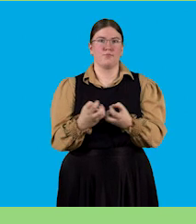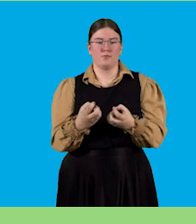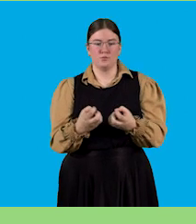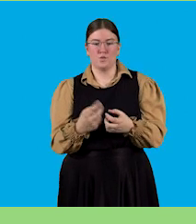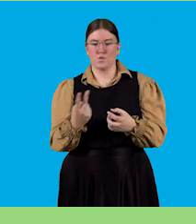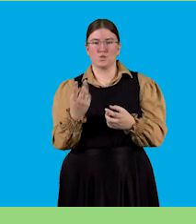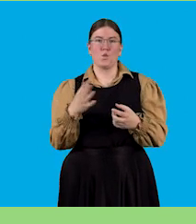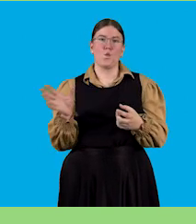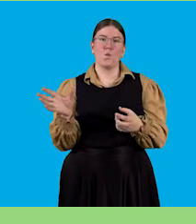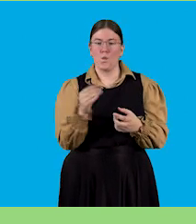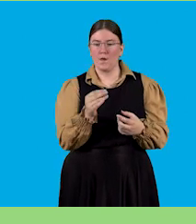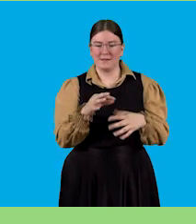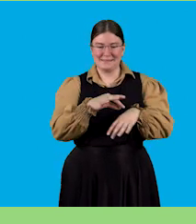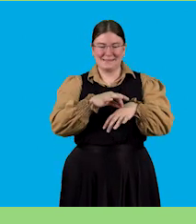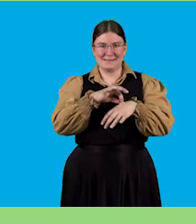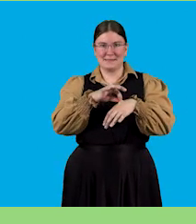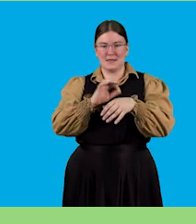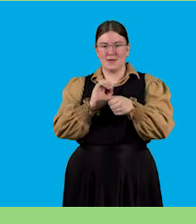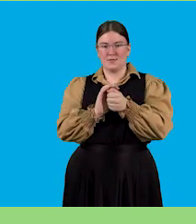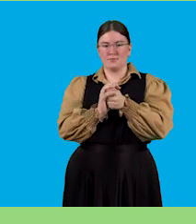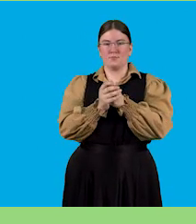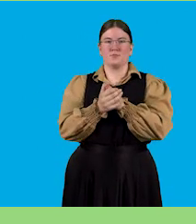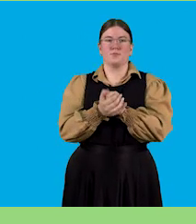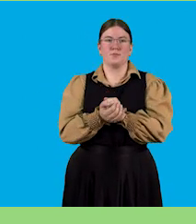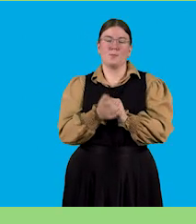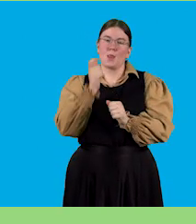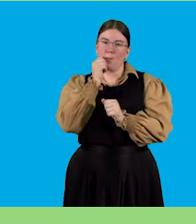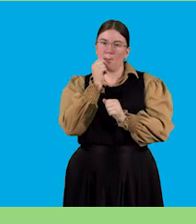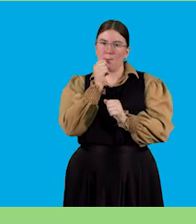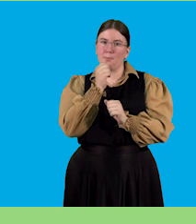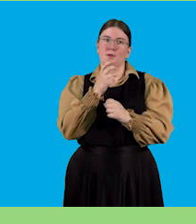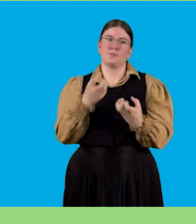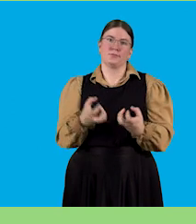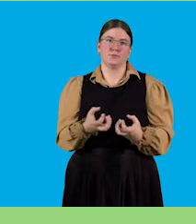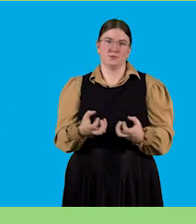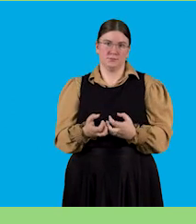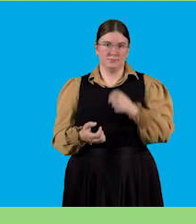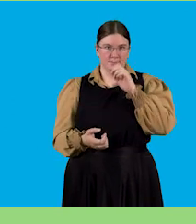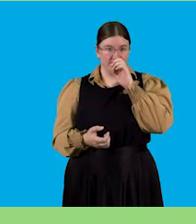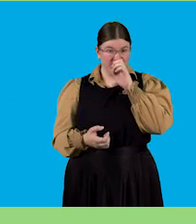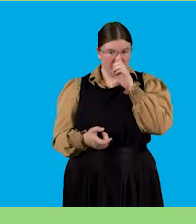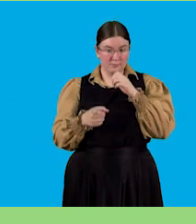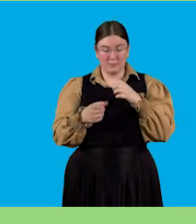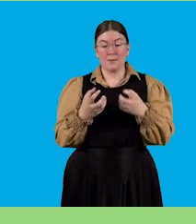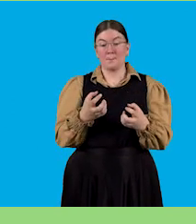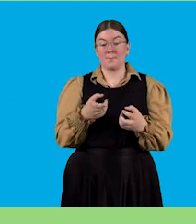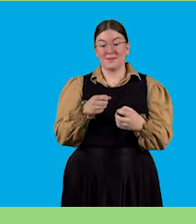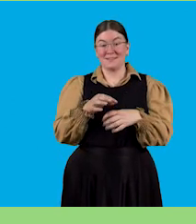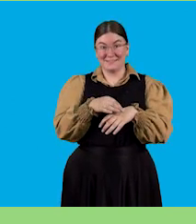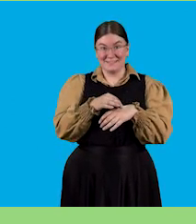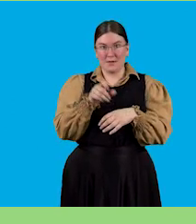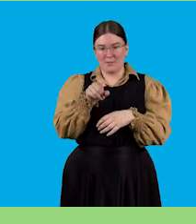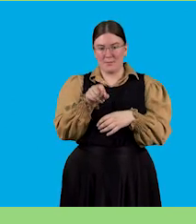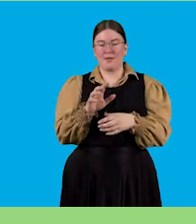the skin that covers or encloses the male testes. And this helps with